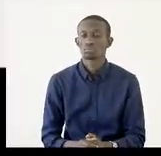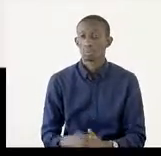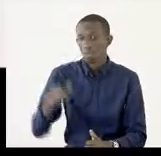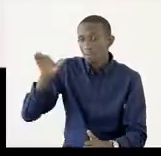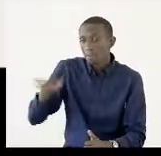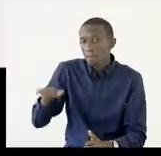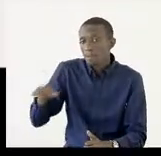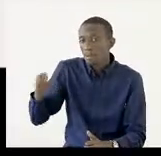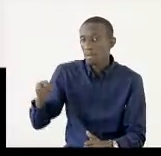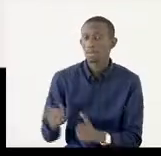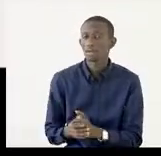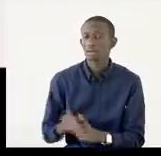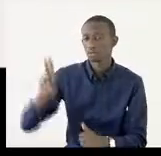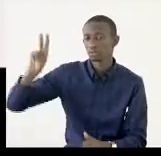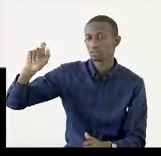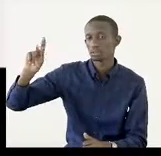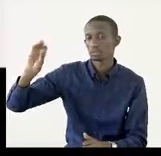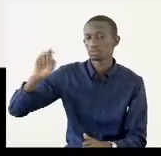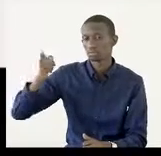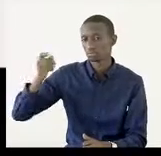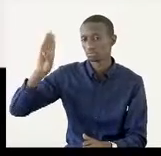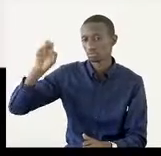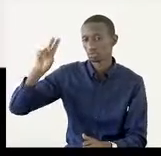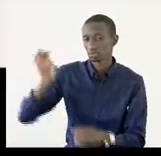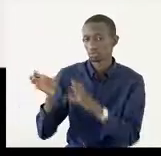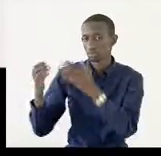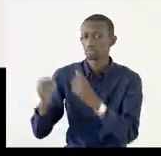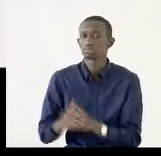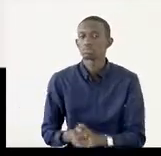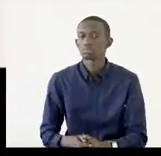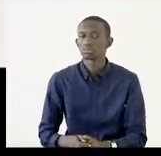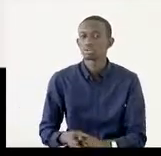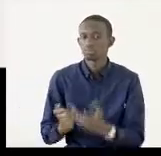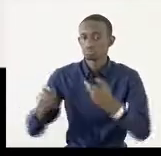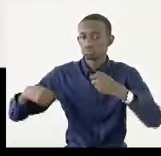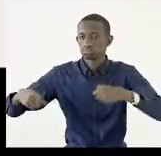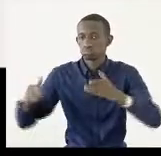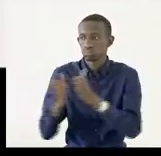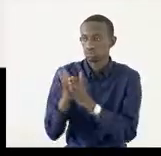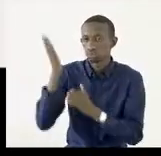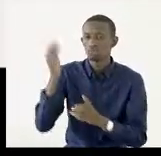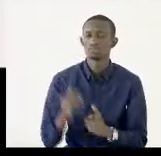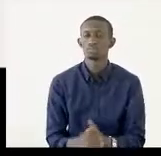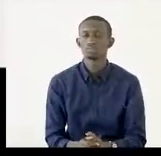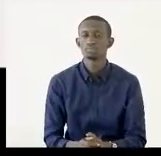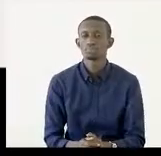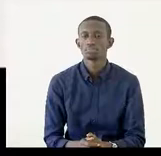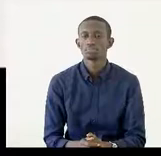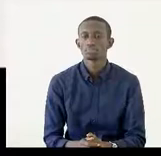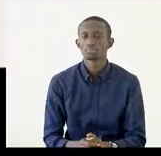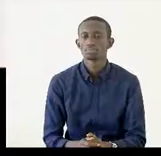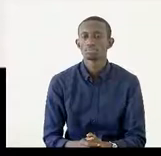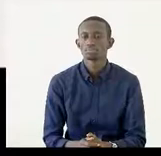ketone, this is the benzene group, and it is reacting with this Brady's